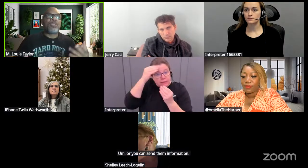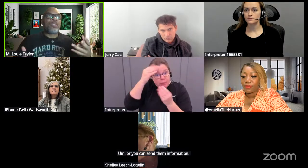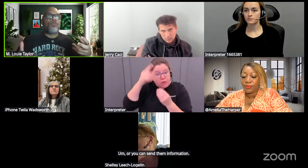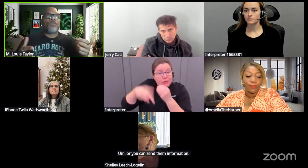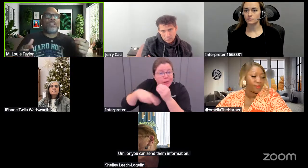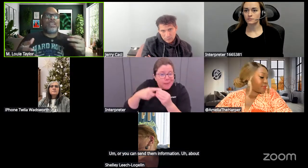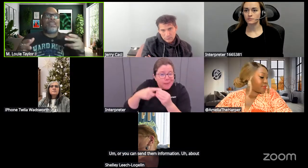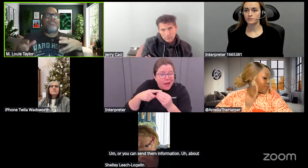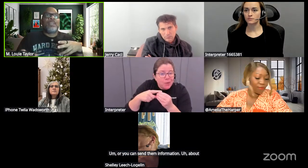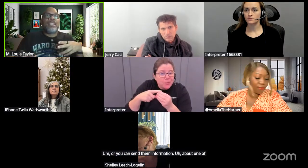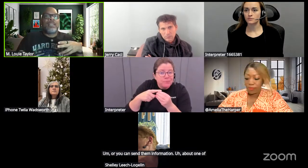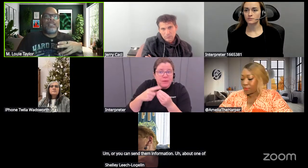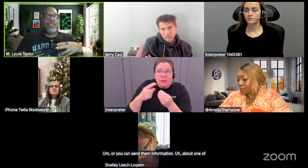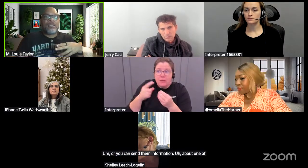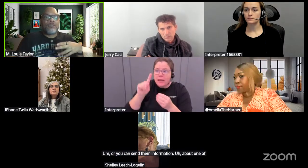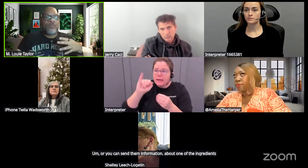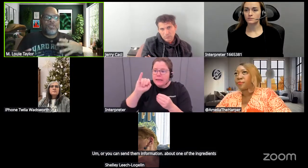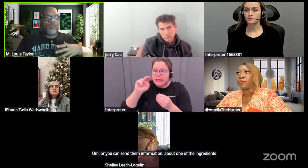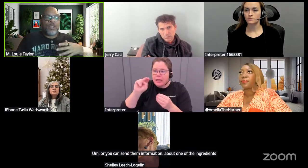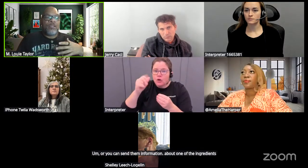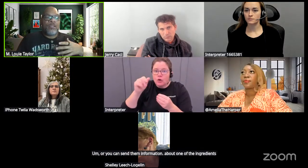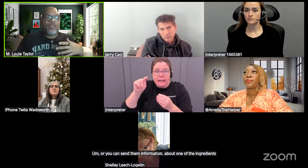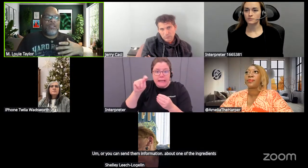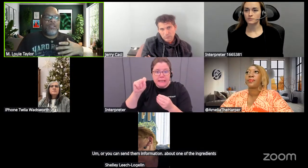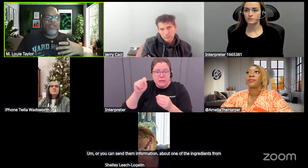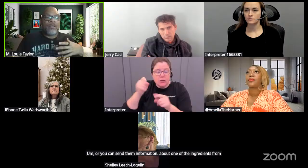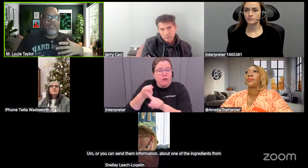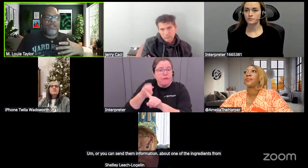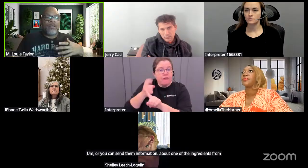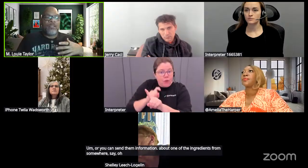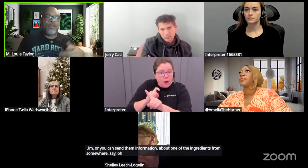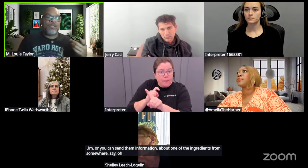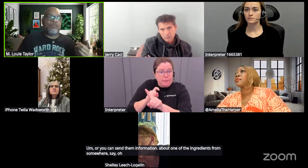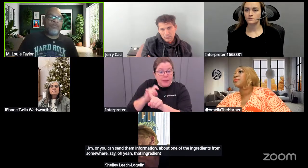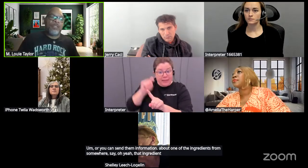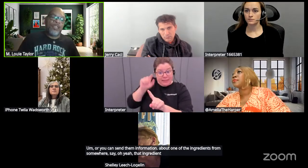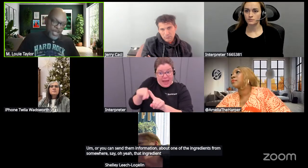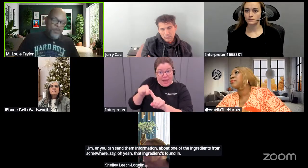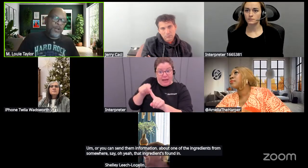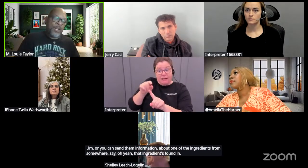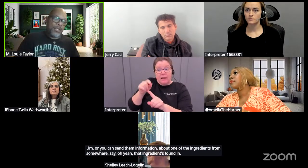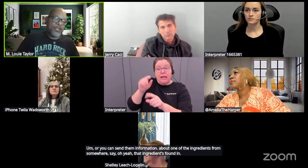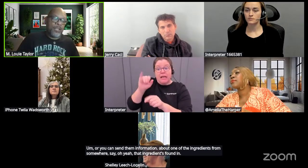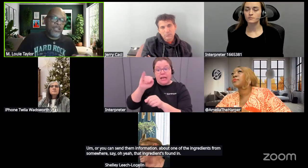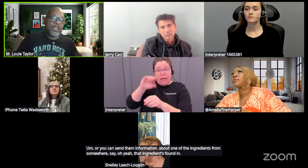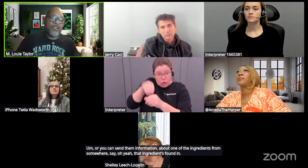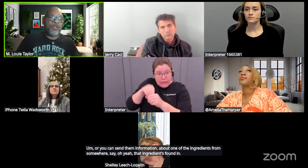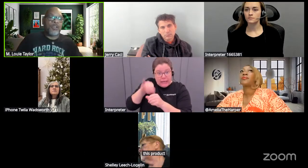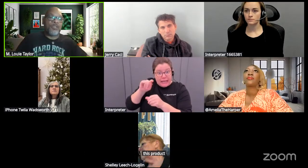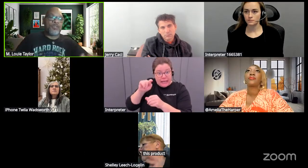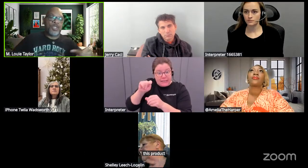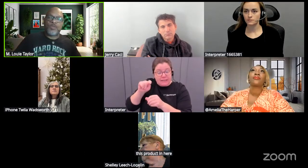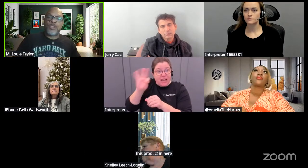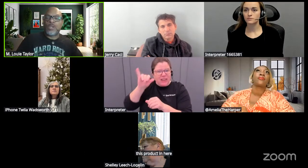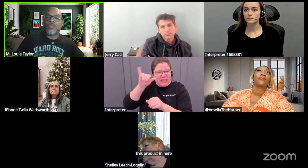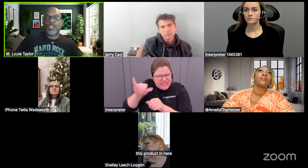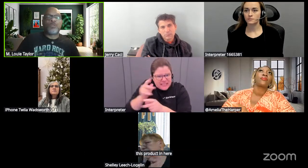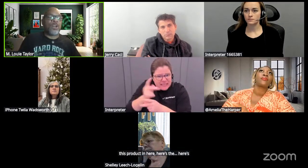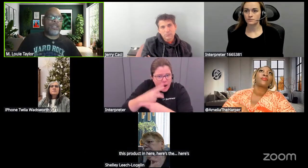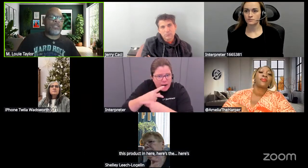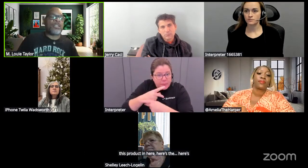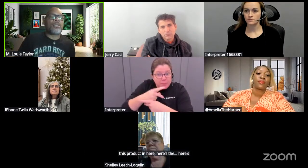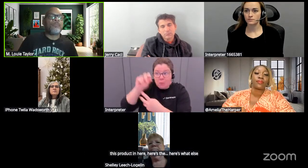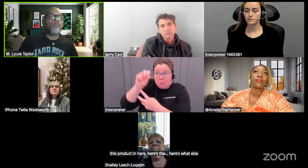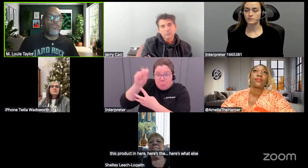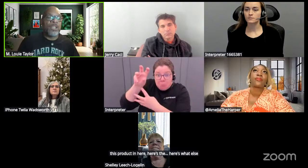about one of the ingredients from somewhere. Say, oh yeah, that ingredient's found in this product, and here's what else this